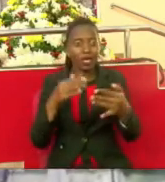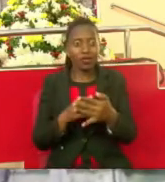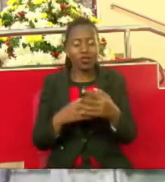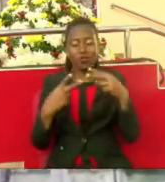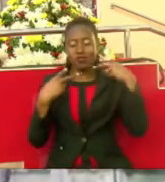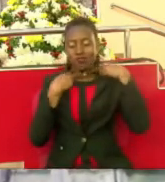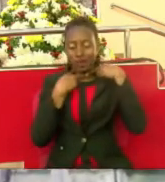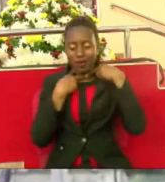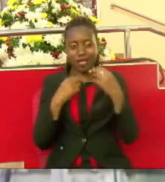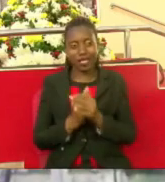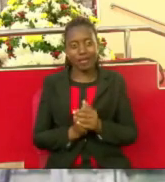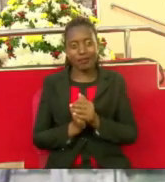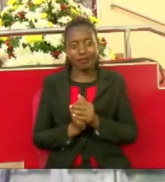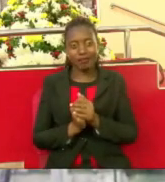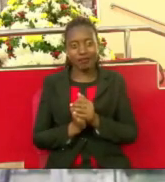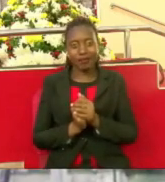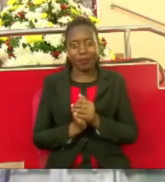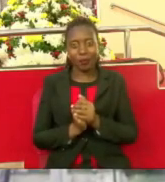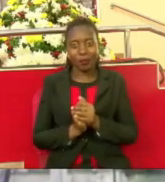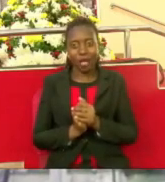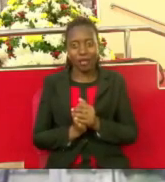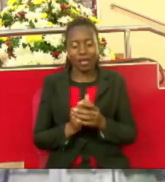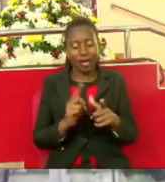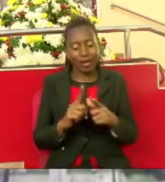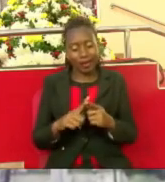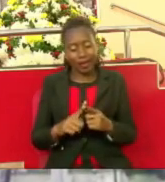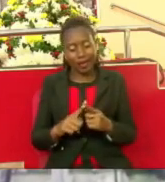And I moved from a boy who would never get above 20.